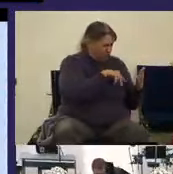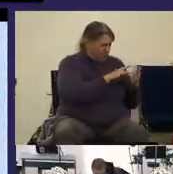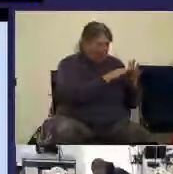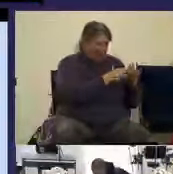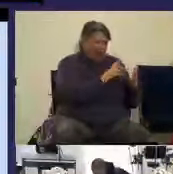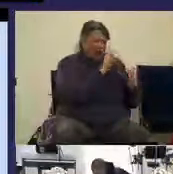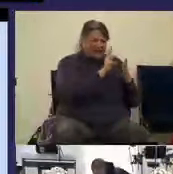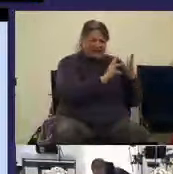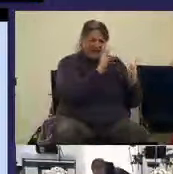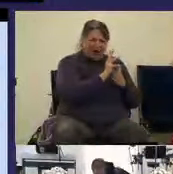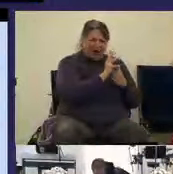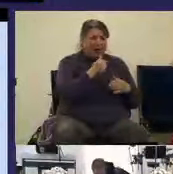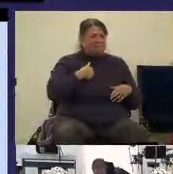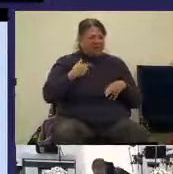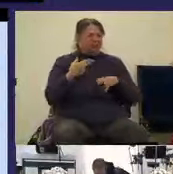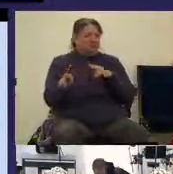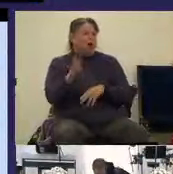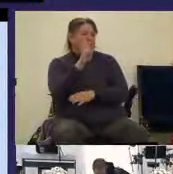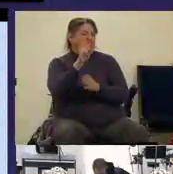right.